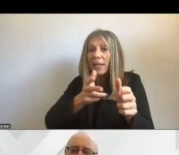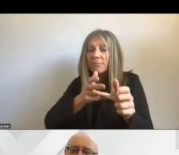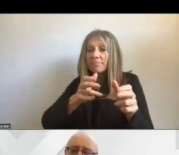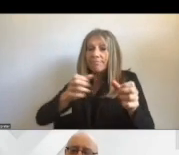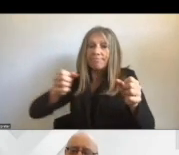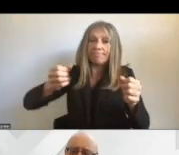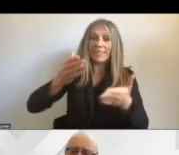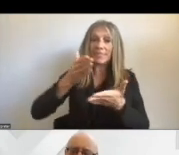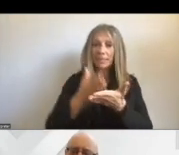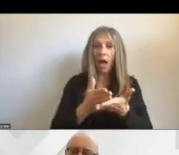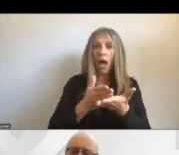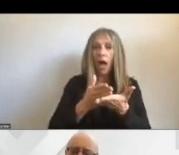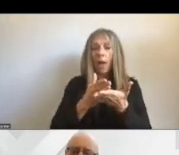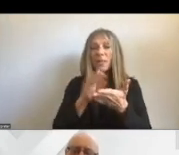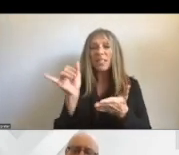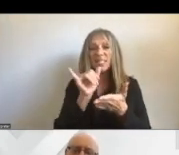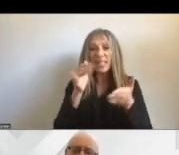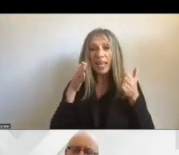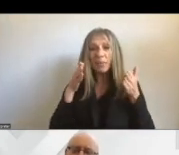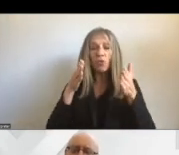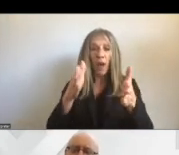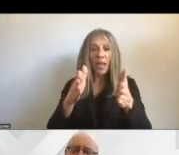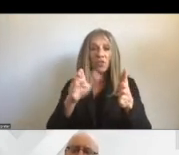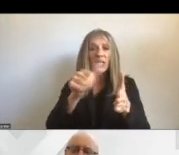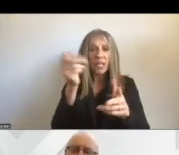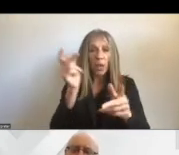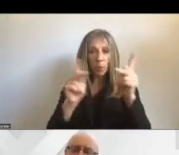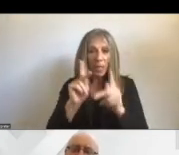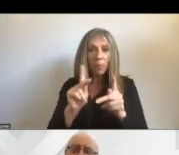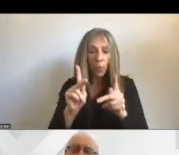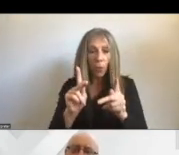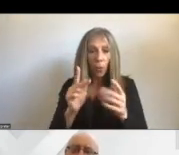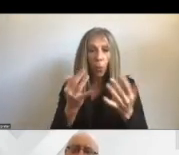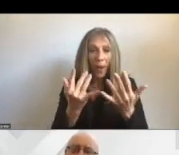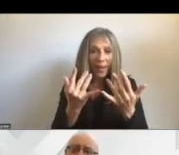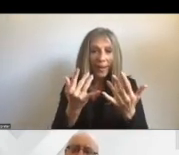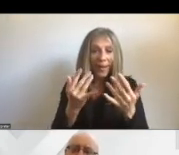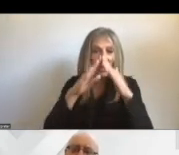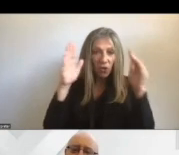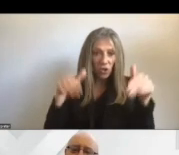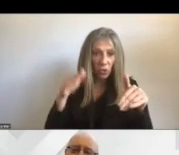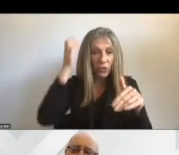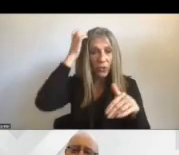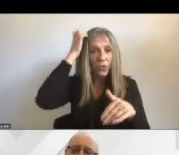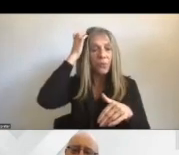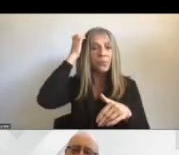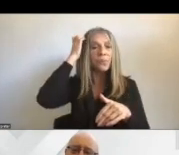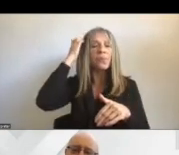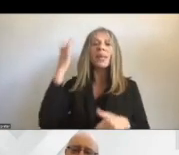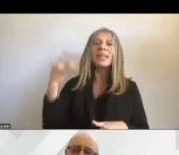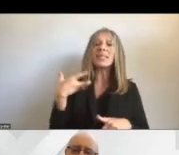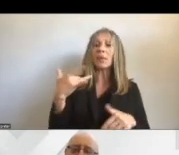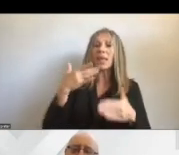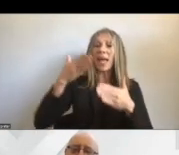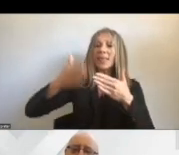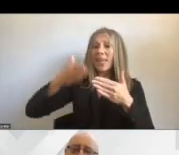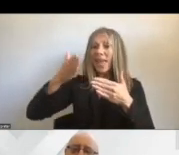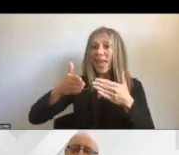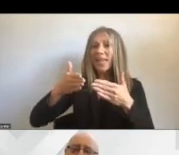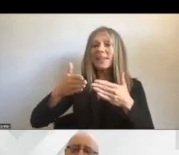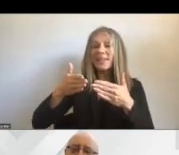press that push button because they're not going to necessarily know anybody has pressed it for them. And so whenever that push button